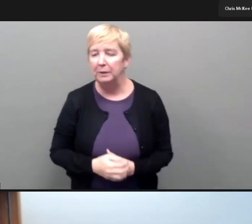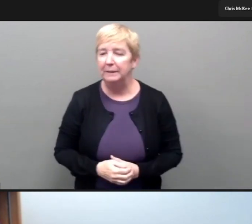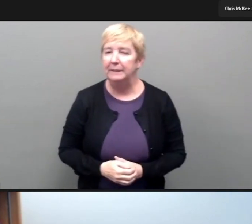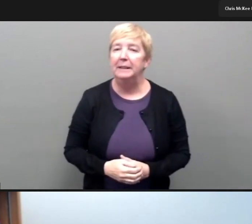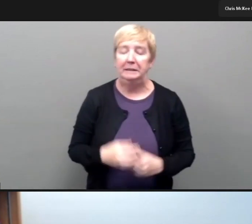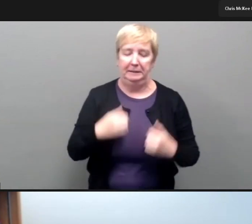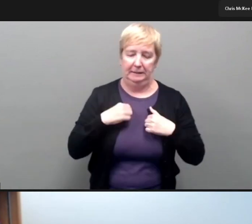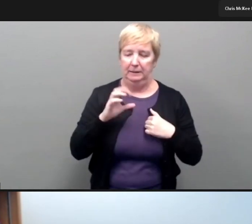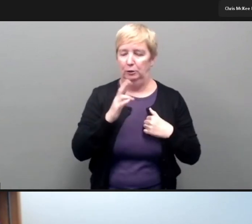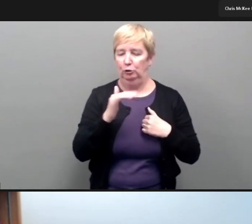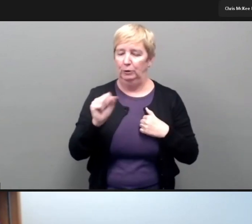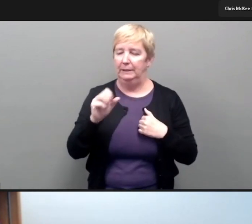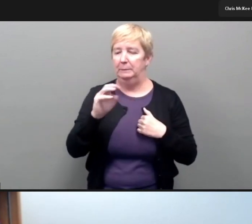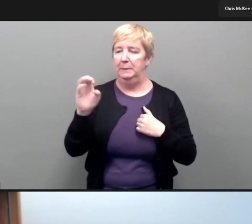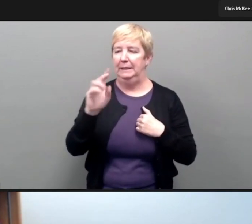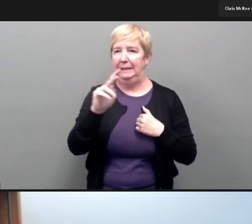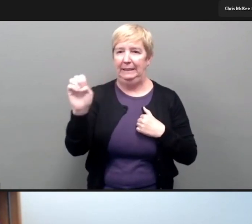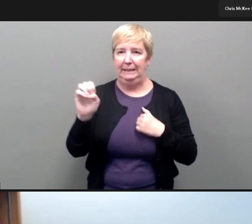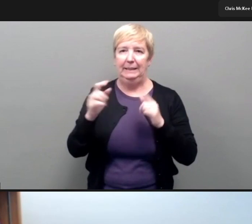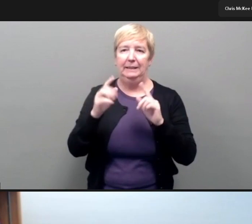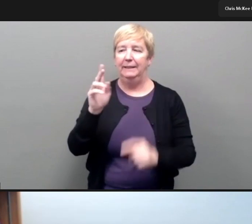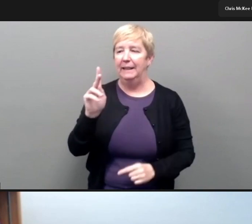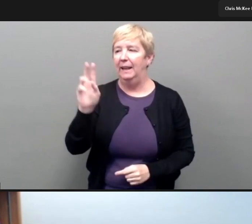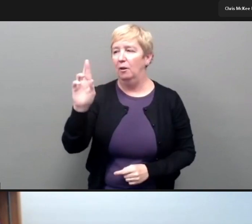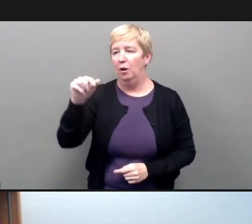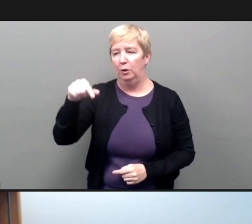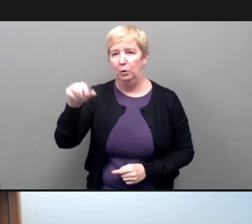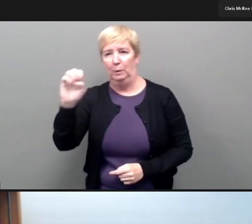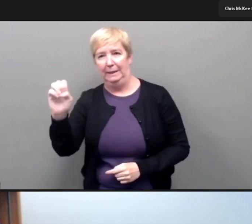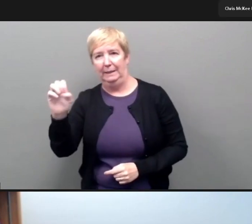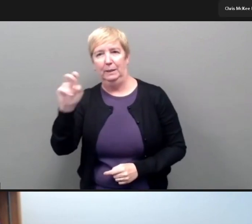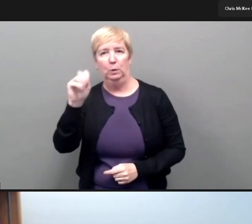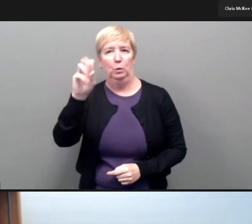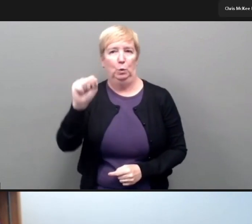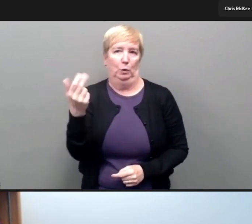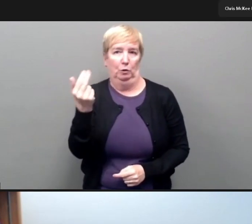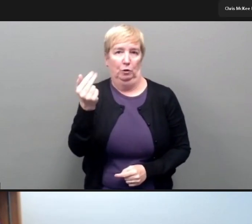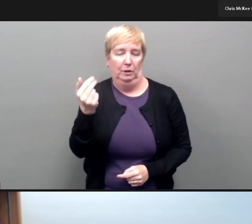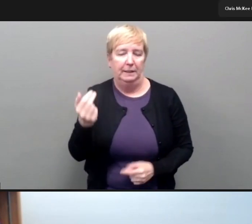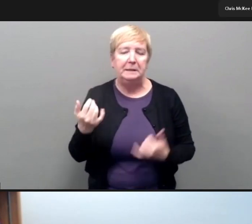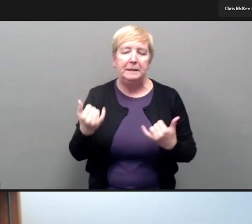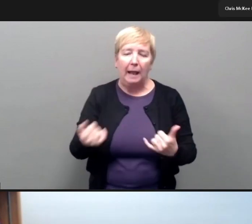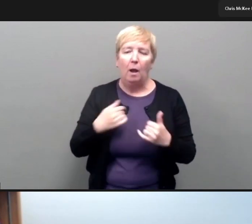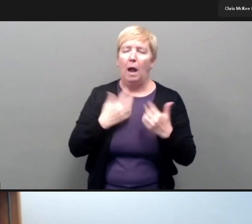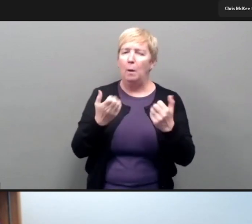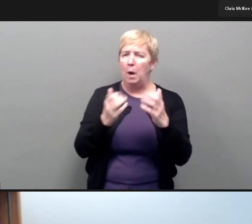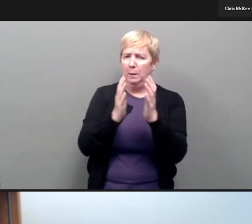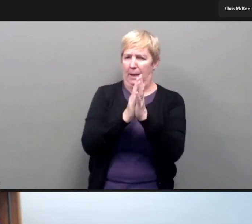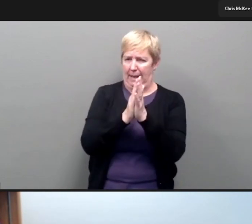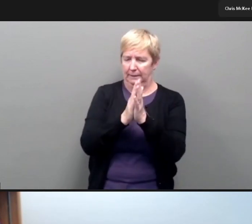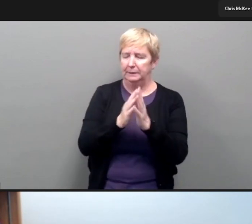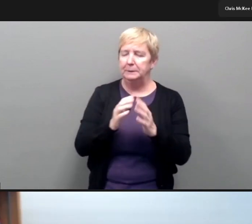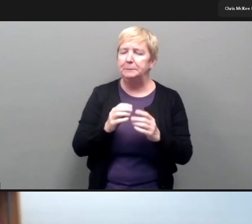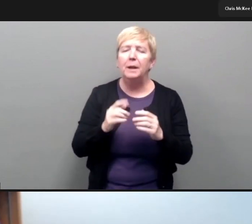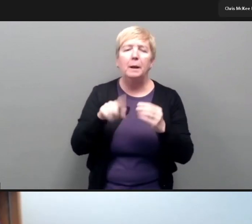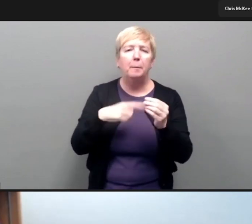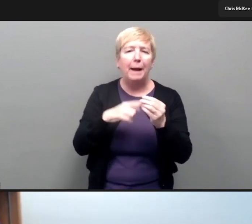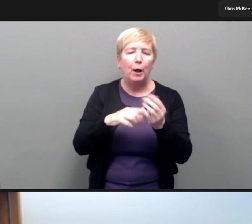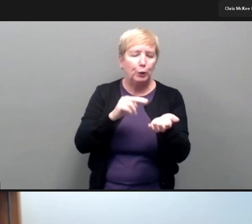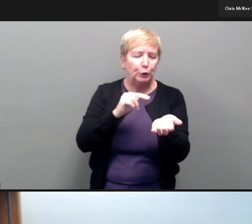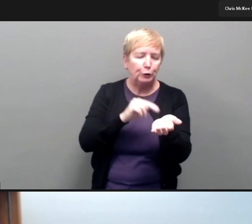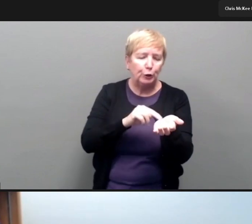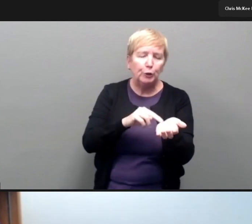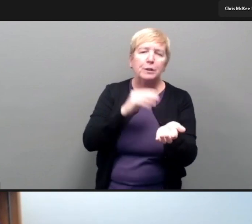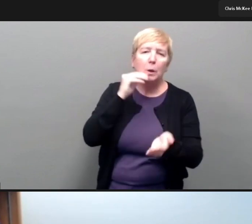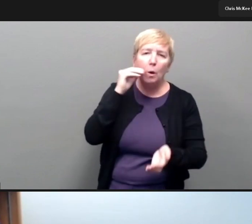Chris McKee here from KRQE News 13. Asking a question about nursing home